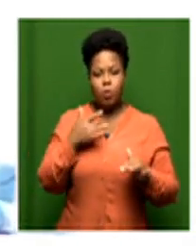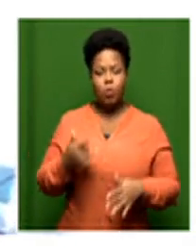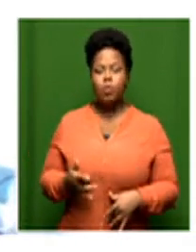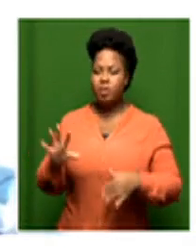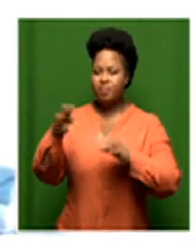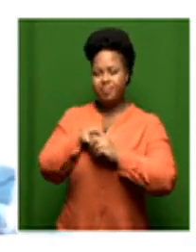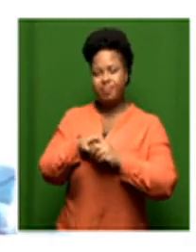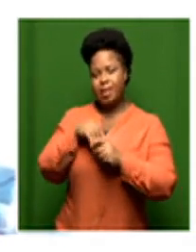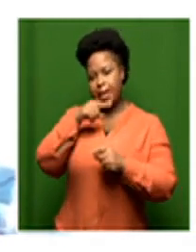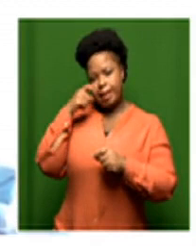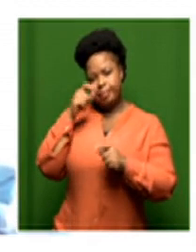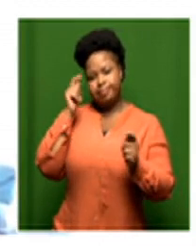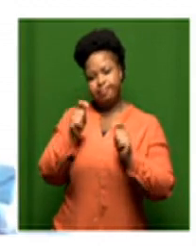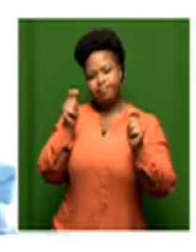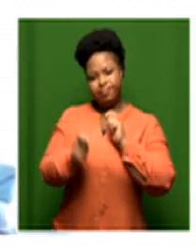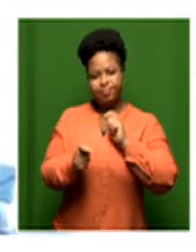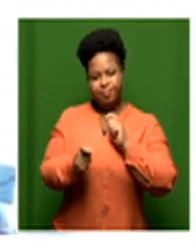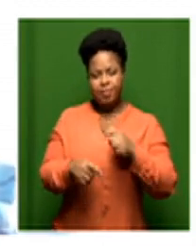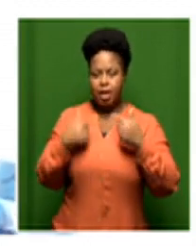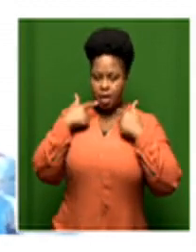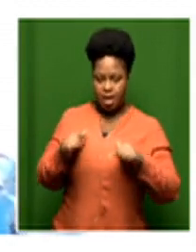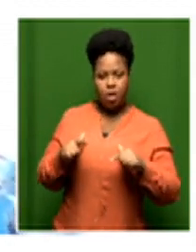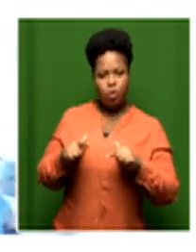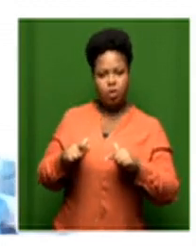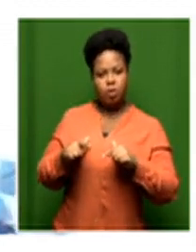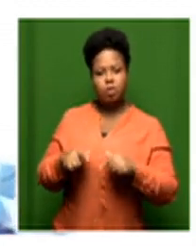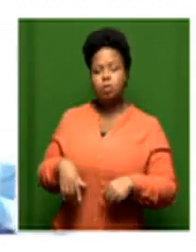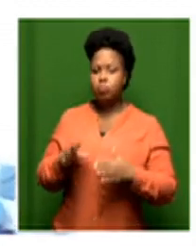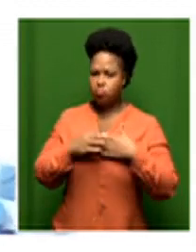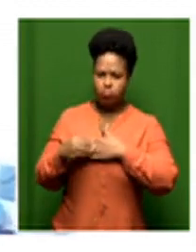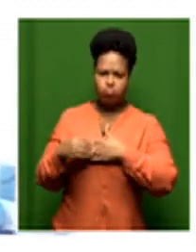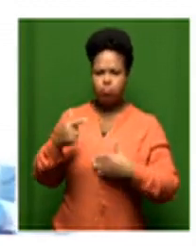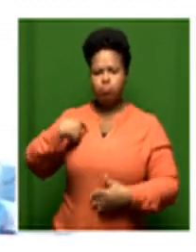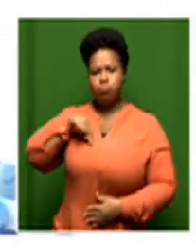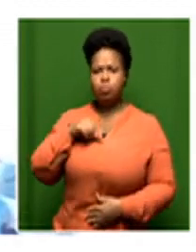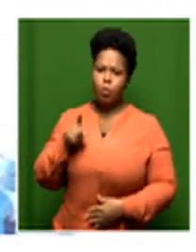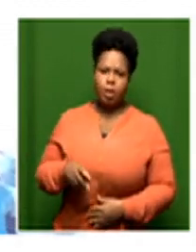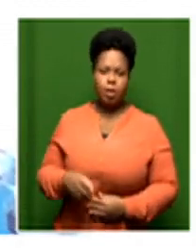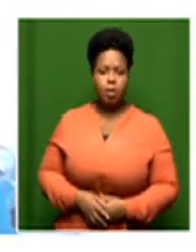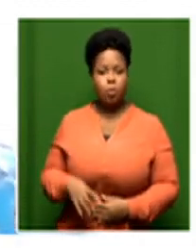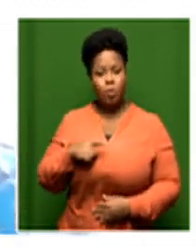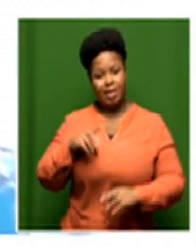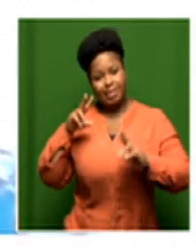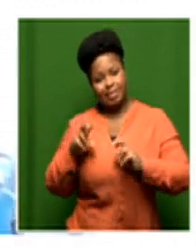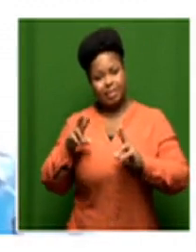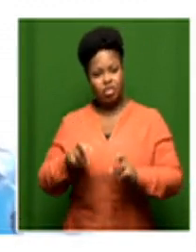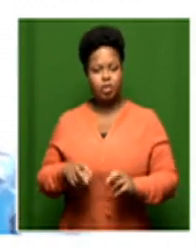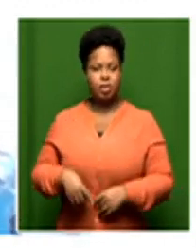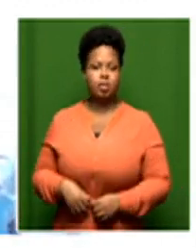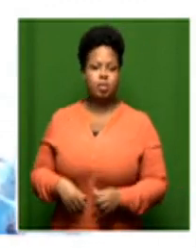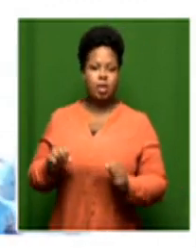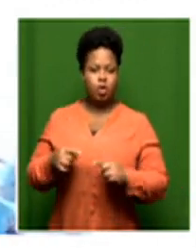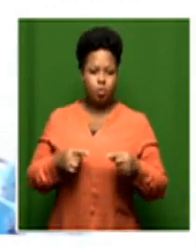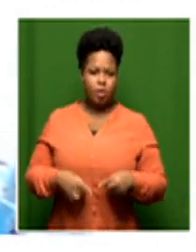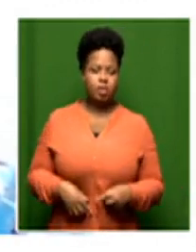involved in names and in languages to guide us in this, because it must be a research argument